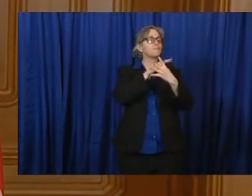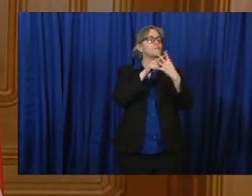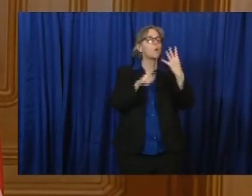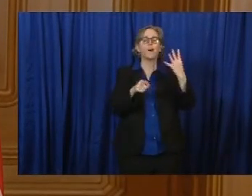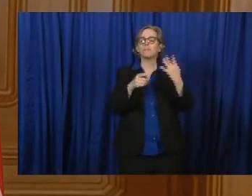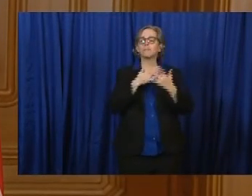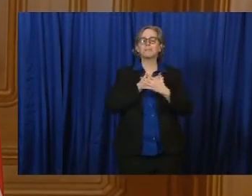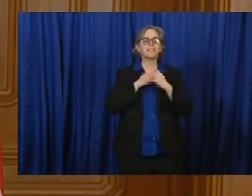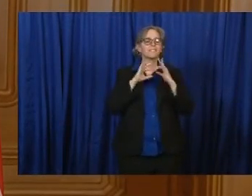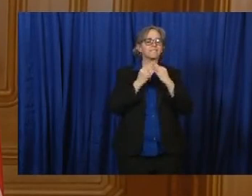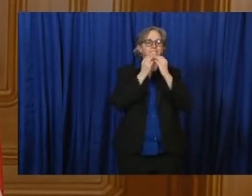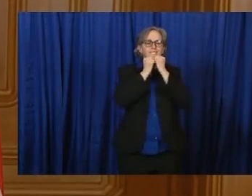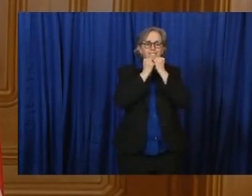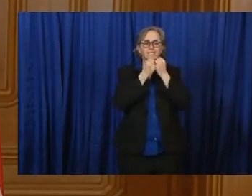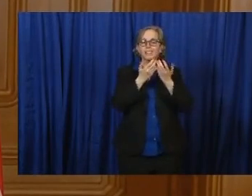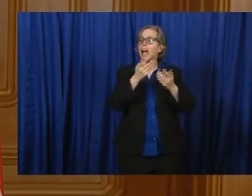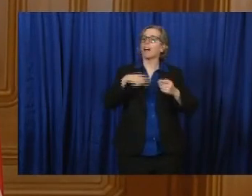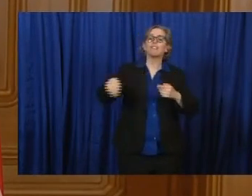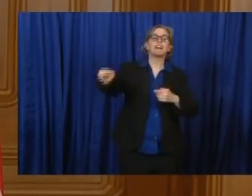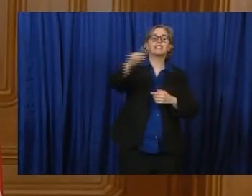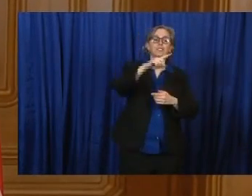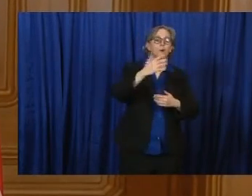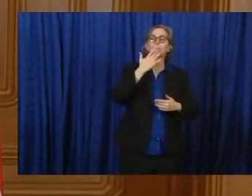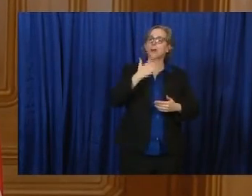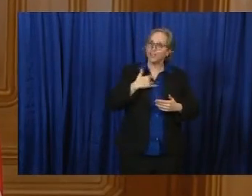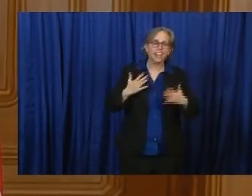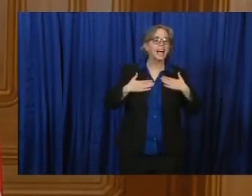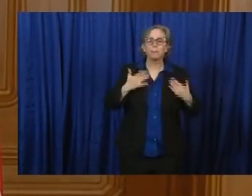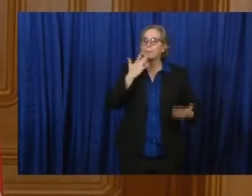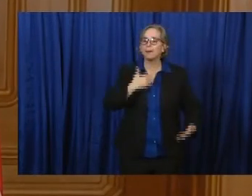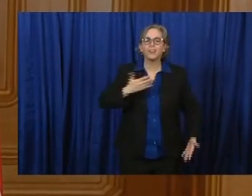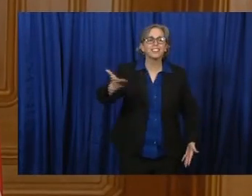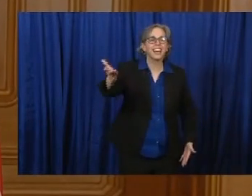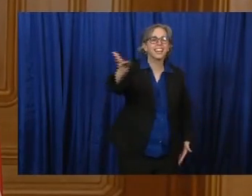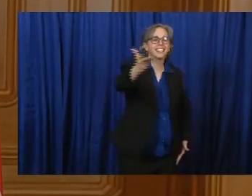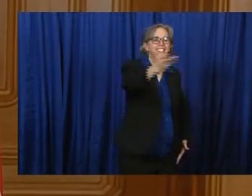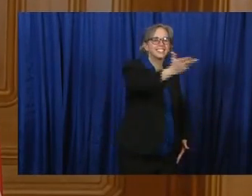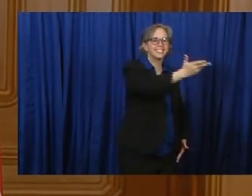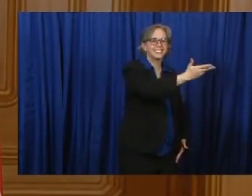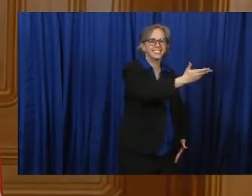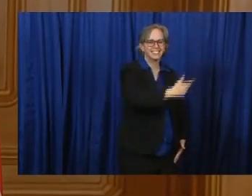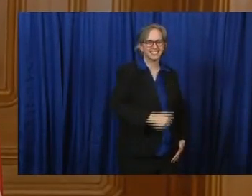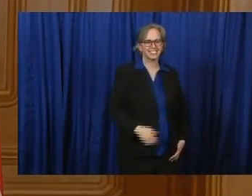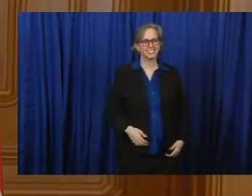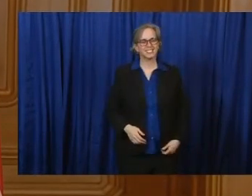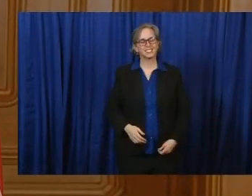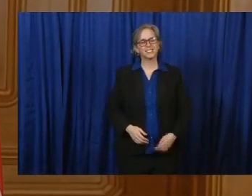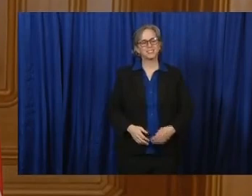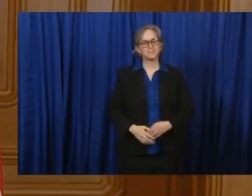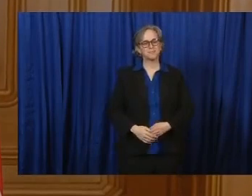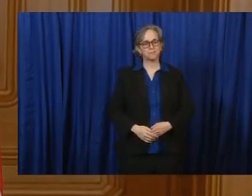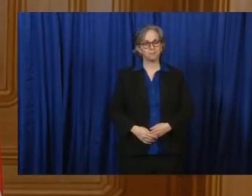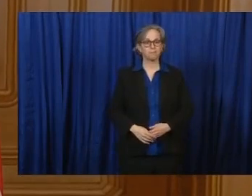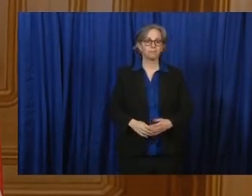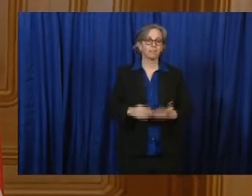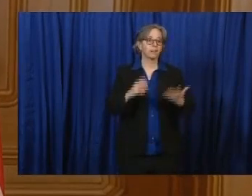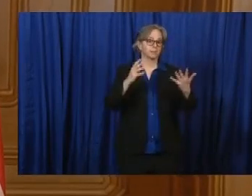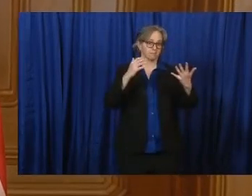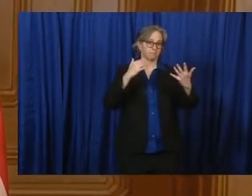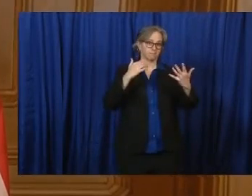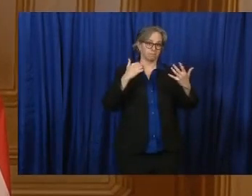having a birthday today. We observe National Doctors Appreciation Day